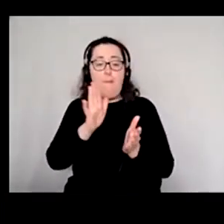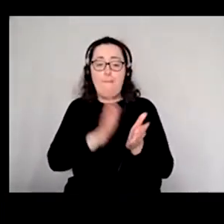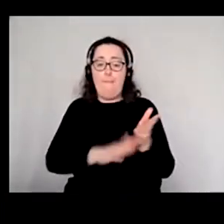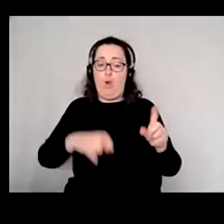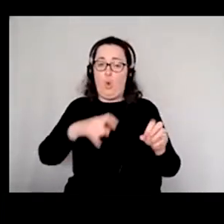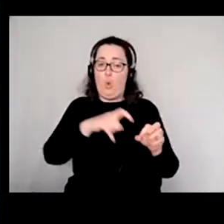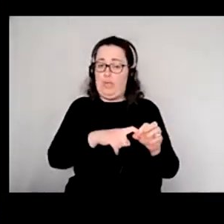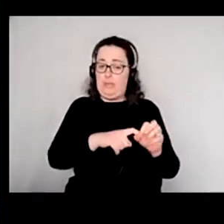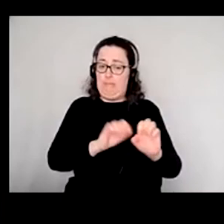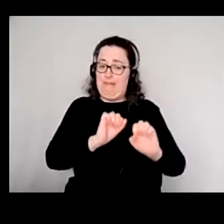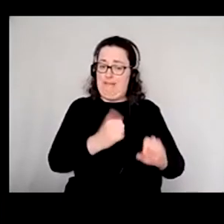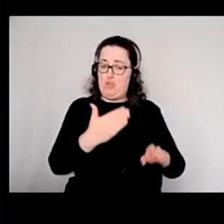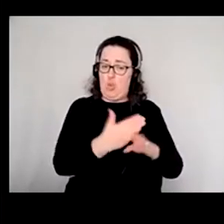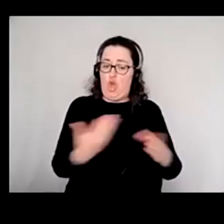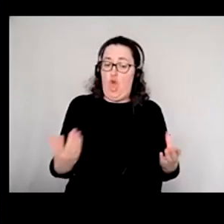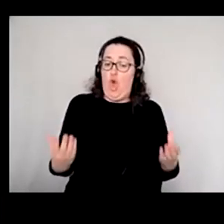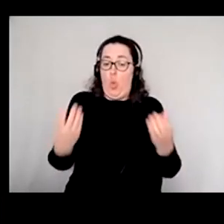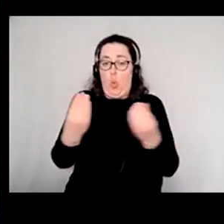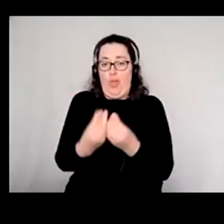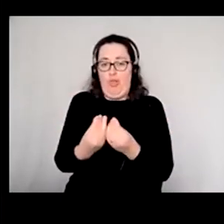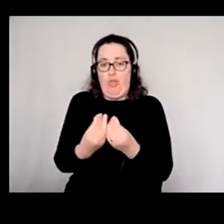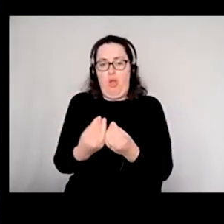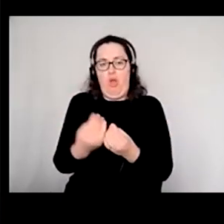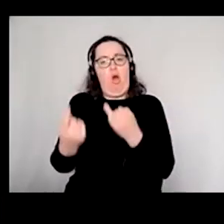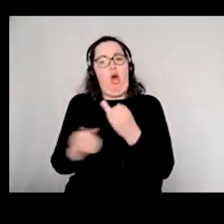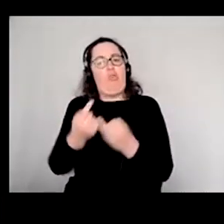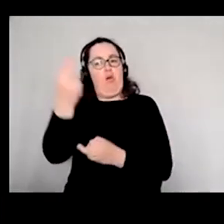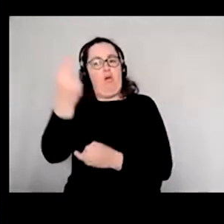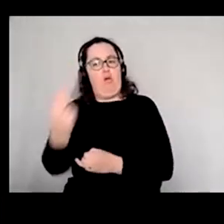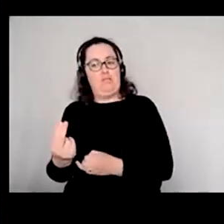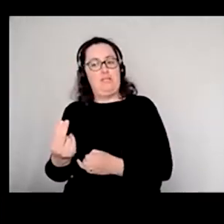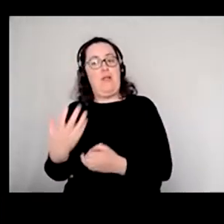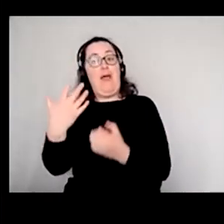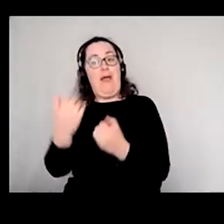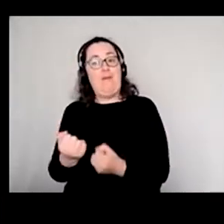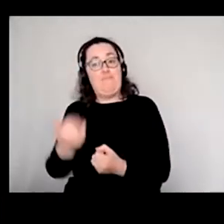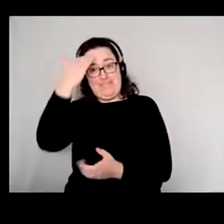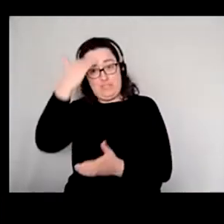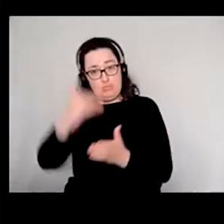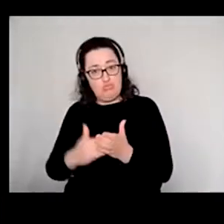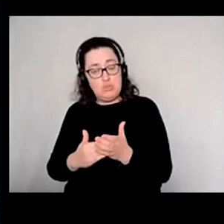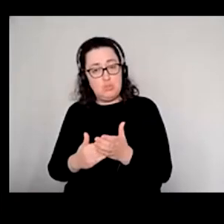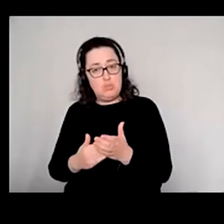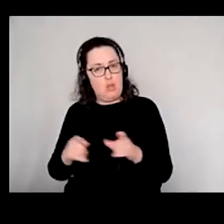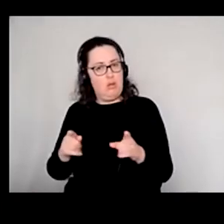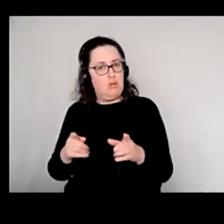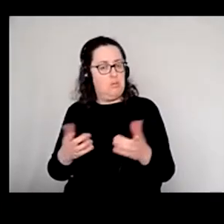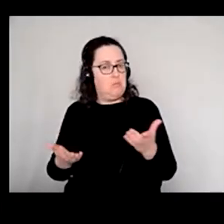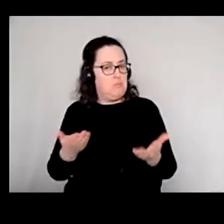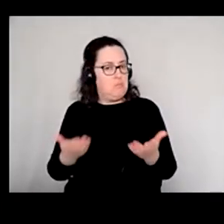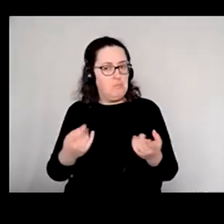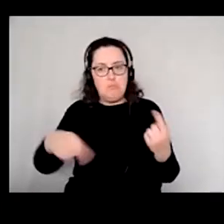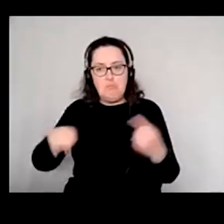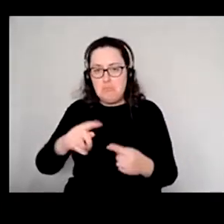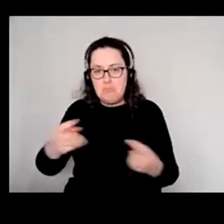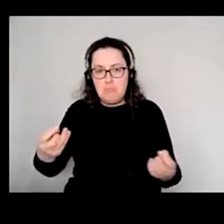have been exhibiting alongside other artists who have the lived experience, unlike Mark Quinn. I don't know whether anybody wants to